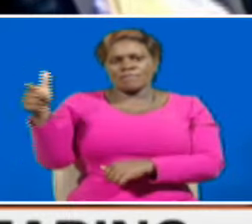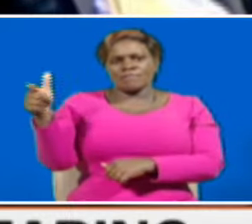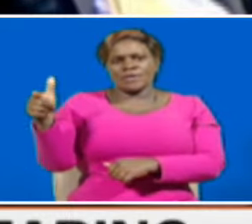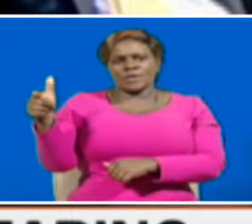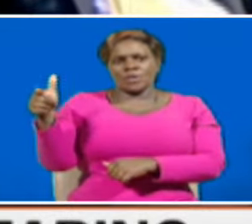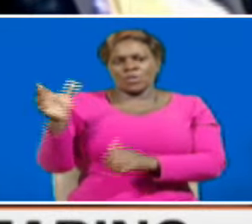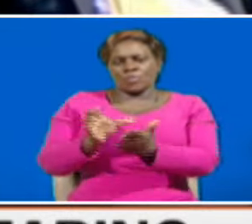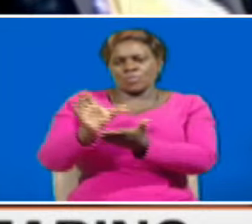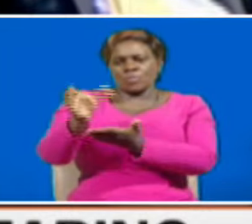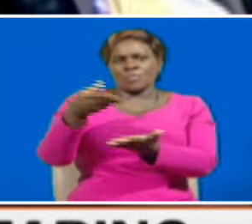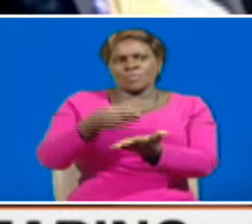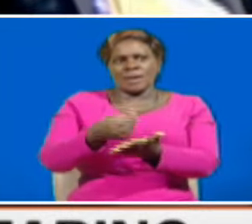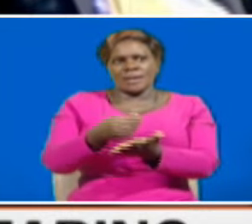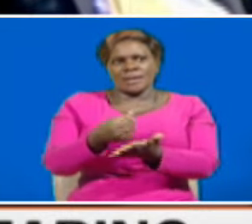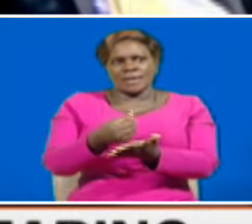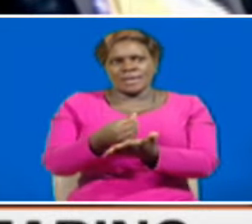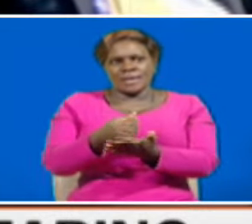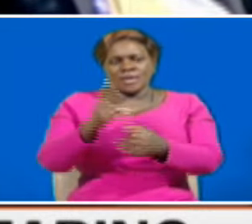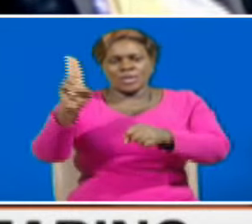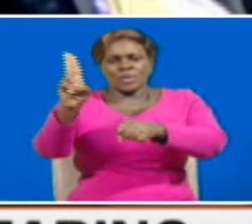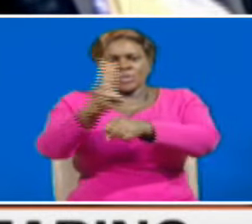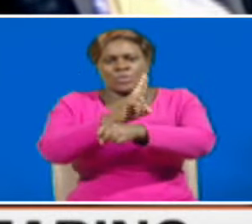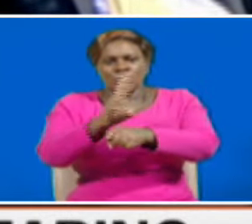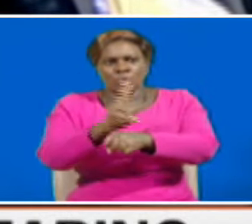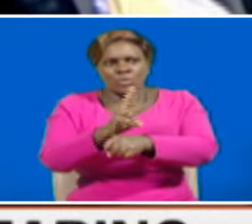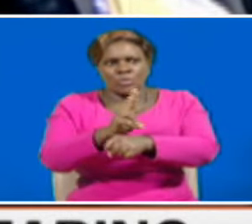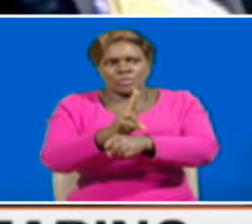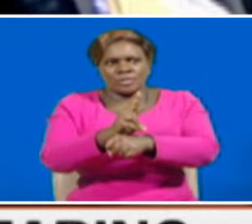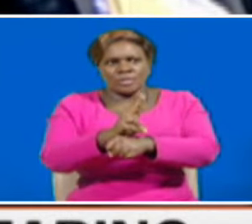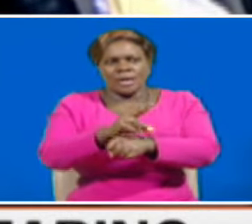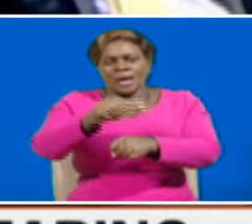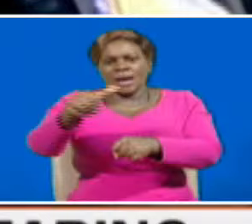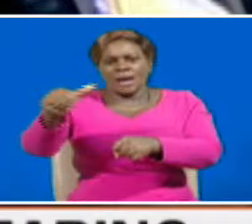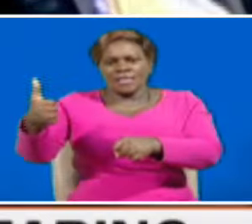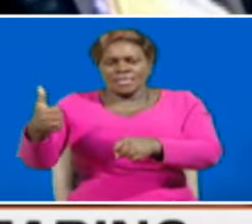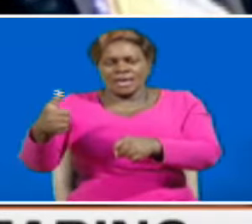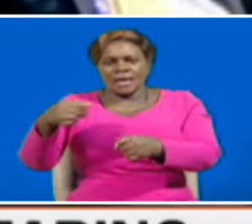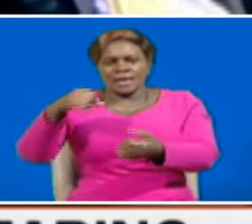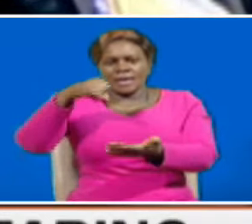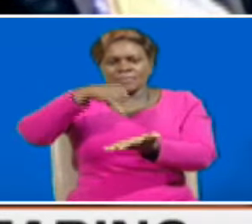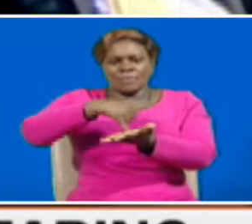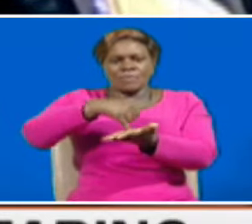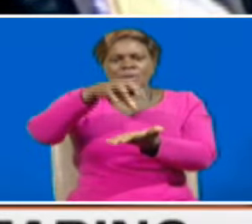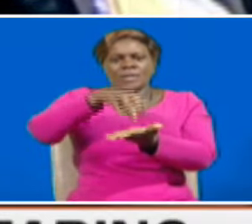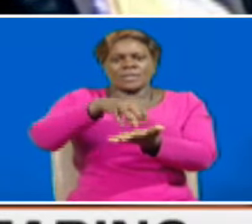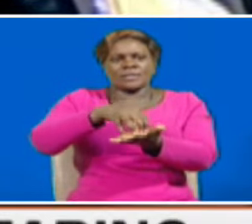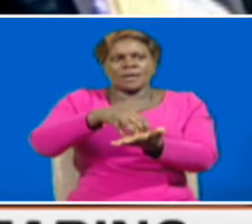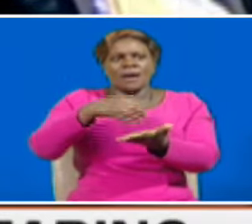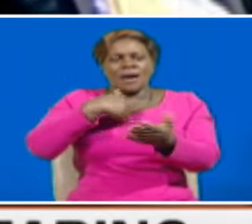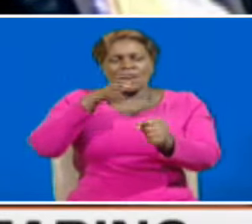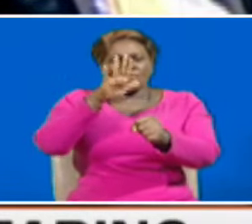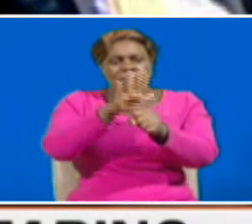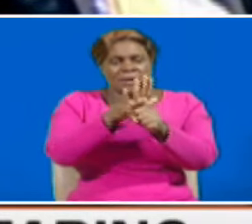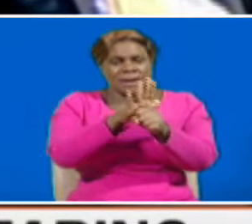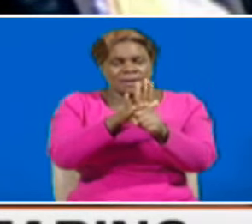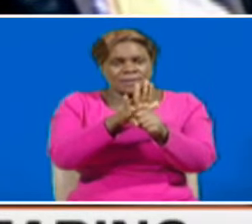the bursaries do apply to every aspect of this case, being that there is a lot